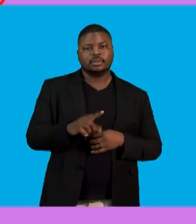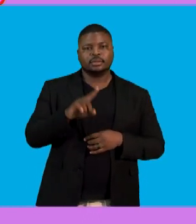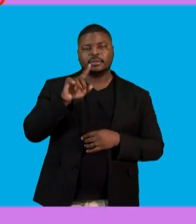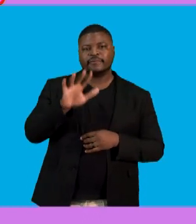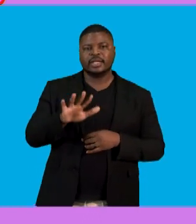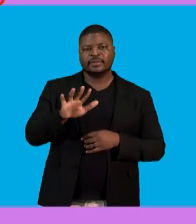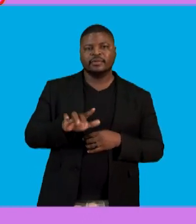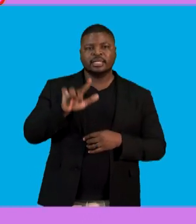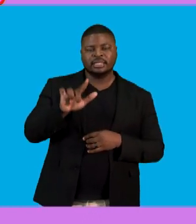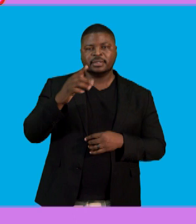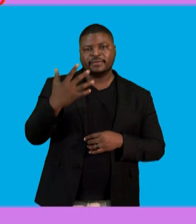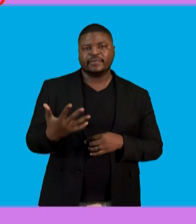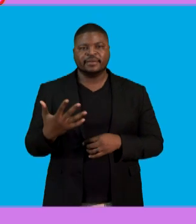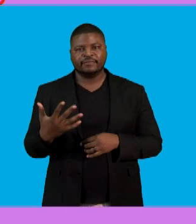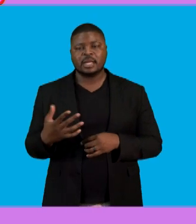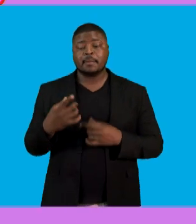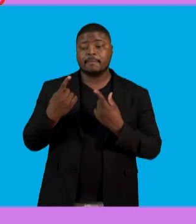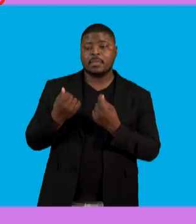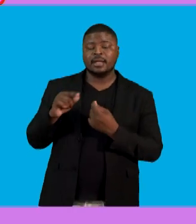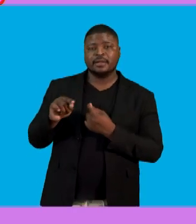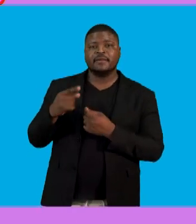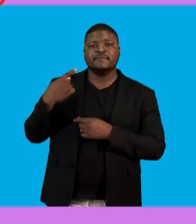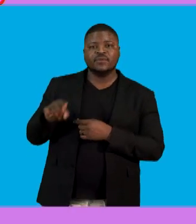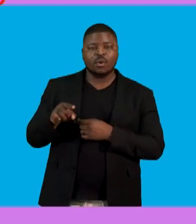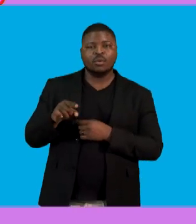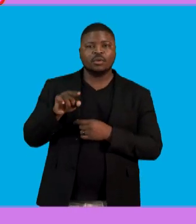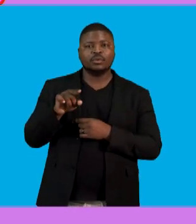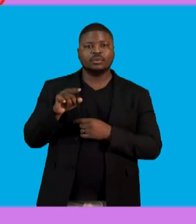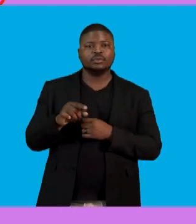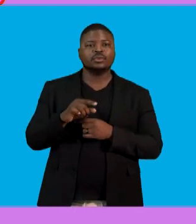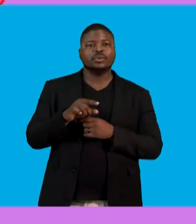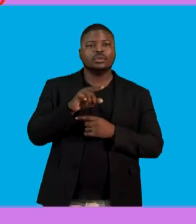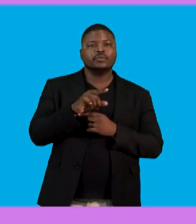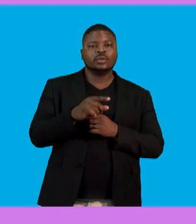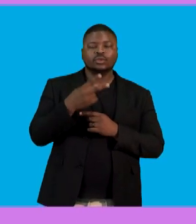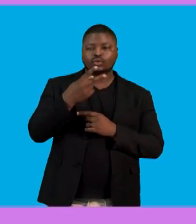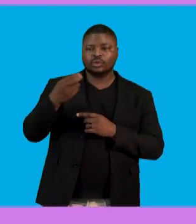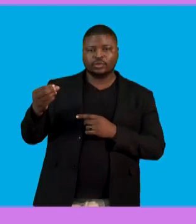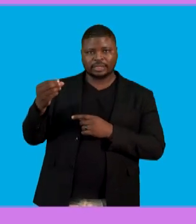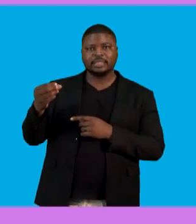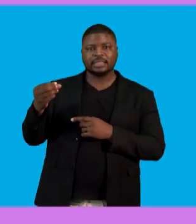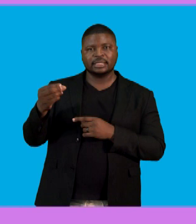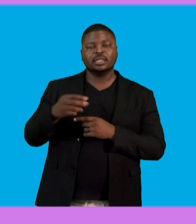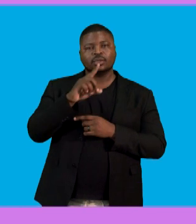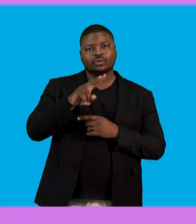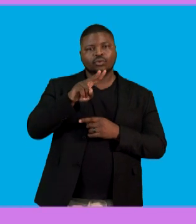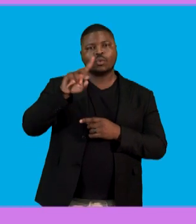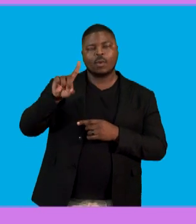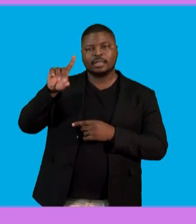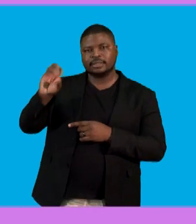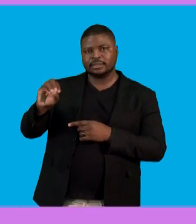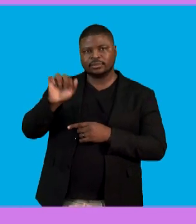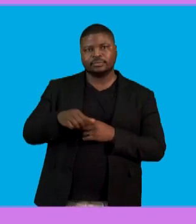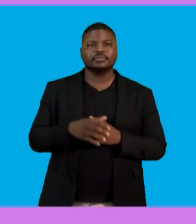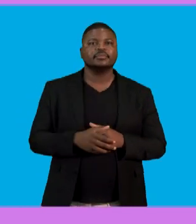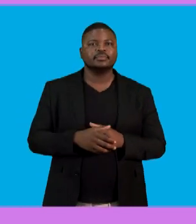1,575 rand. This is the cost for 210 centimeters. Siphiwe visited her